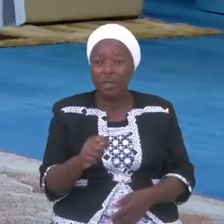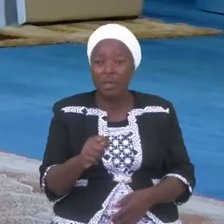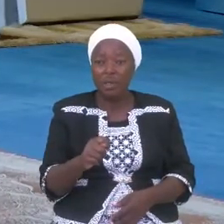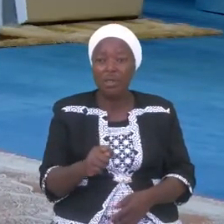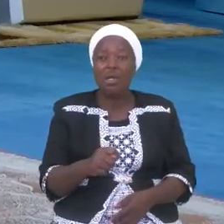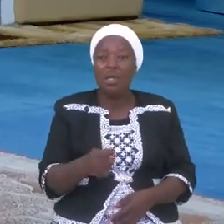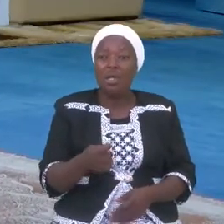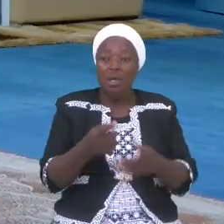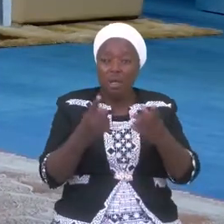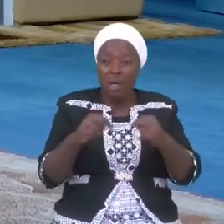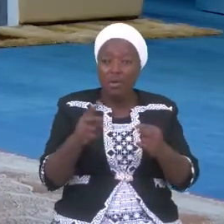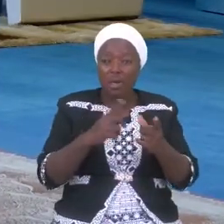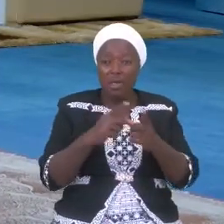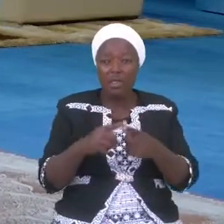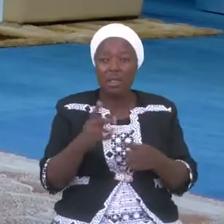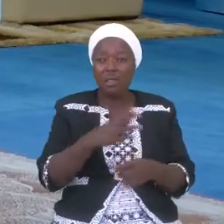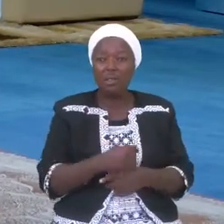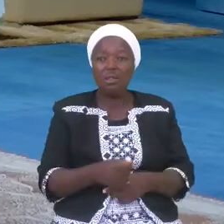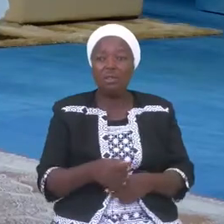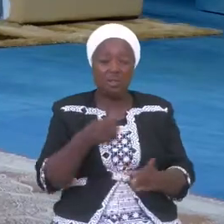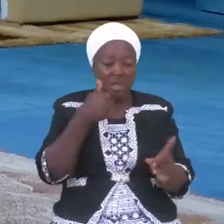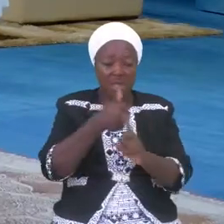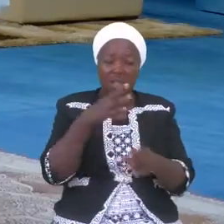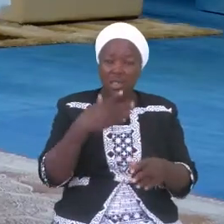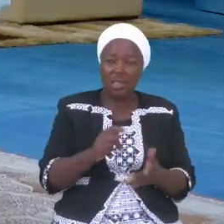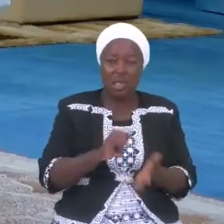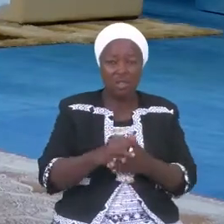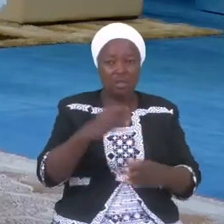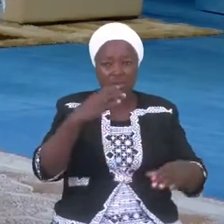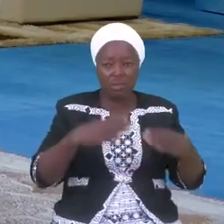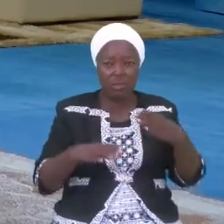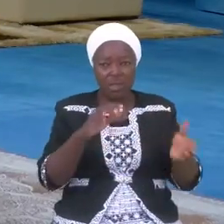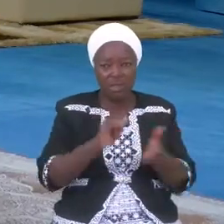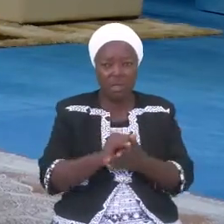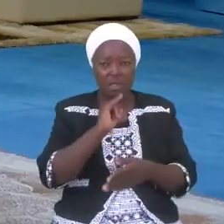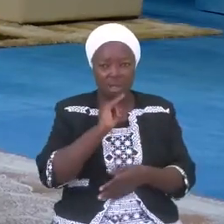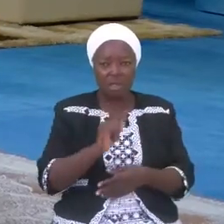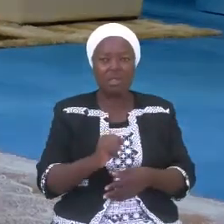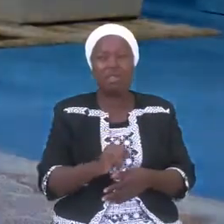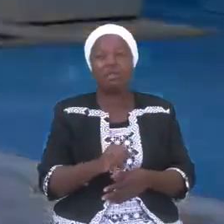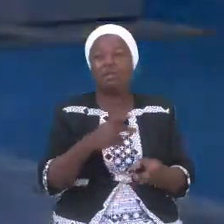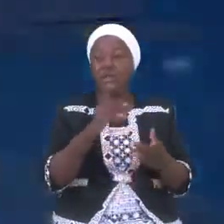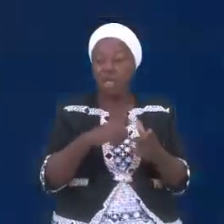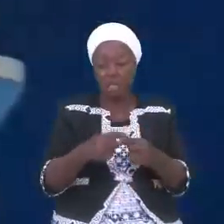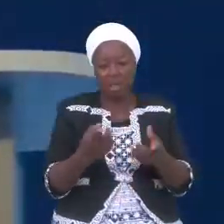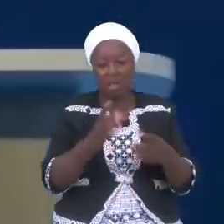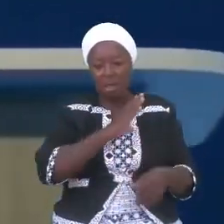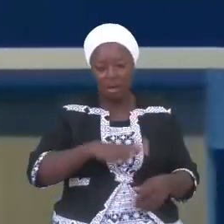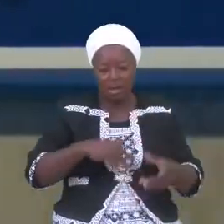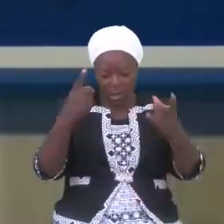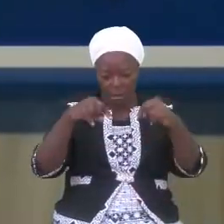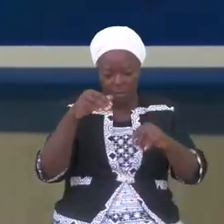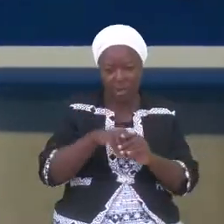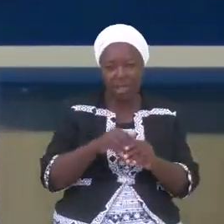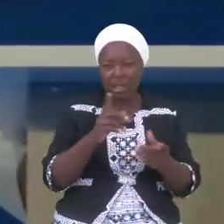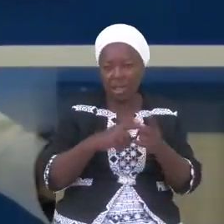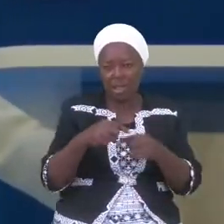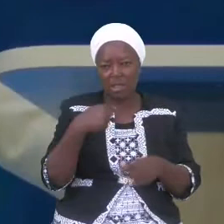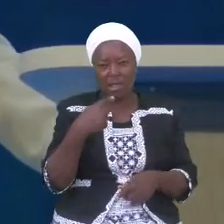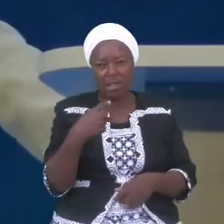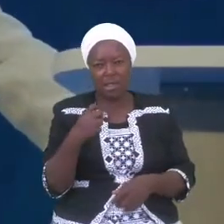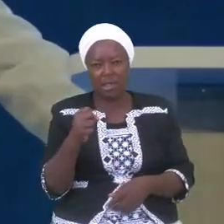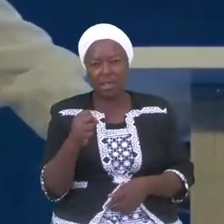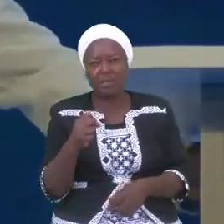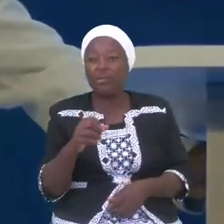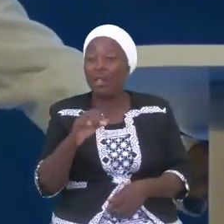the judgment platform, Christ comes in and he says,